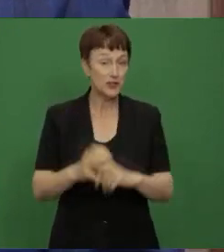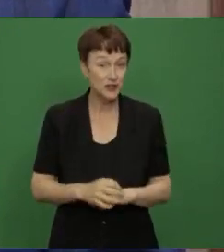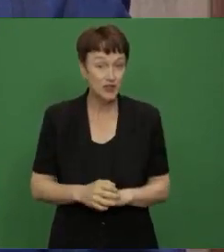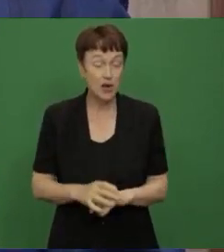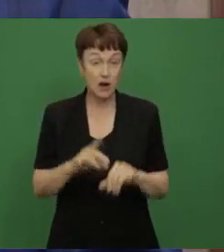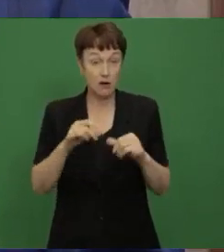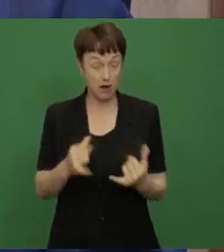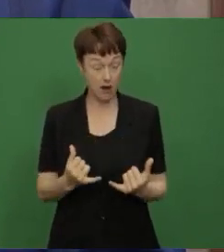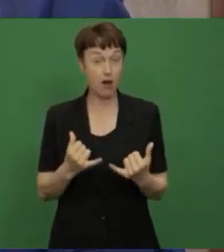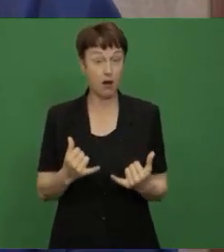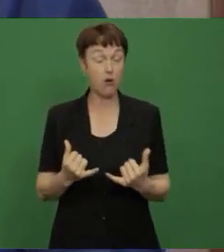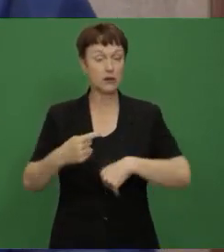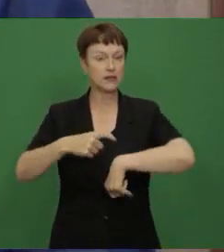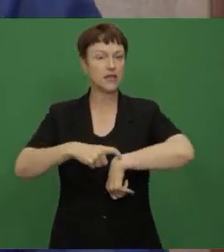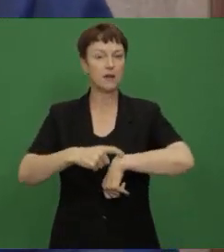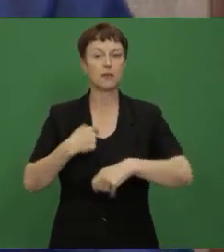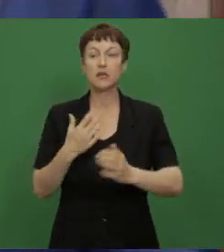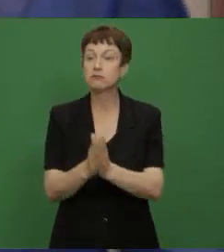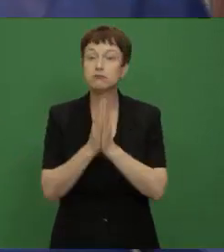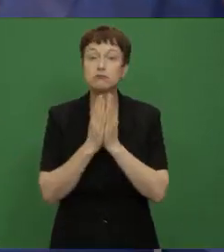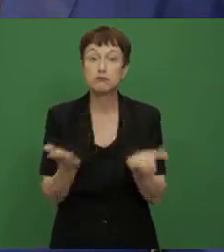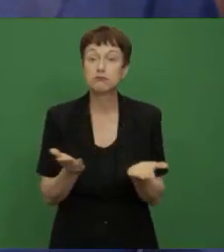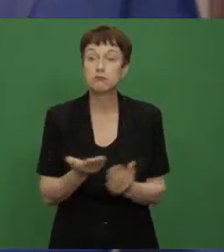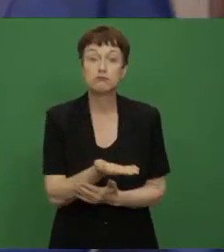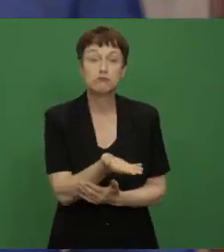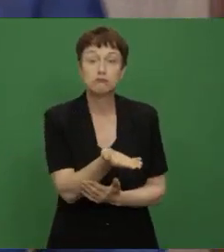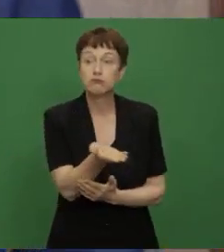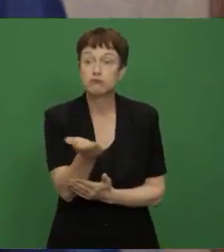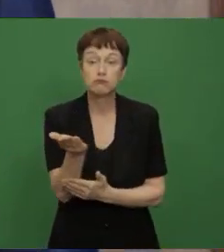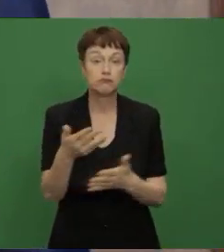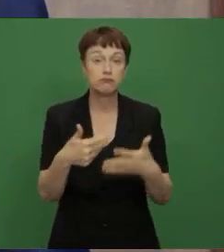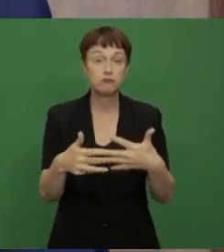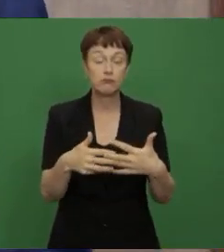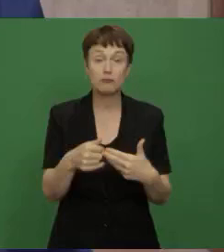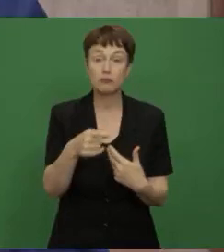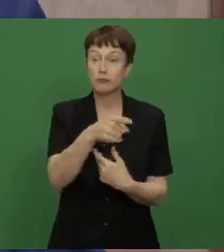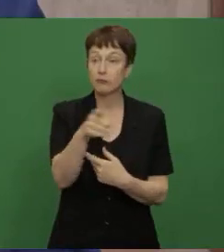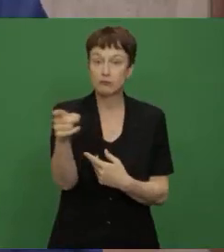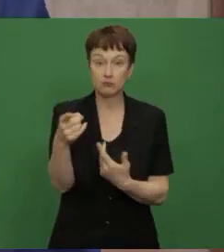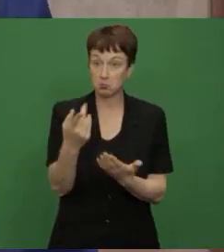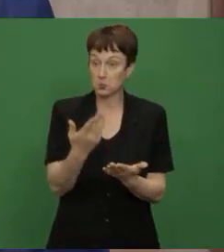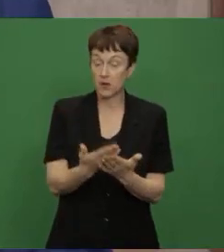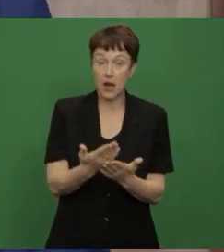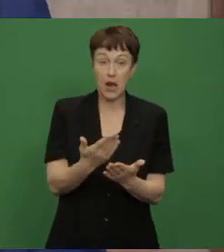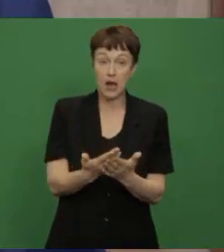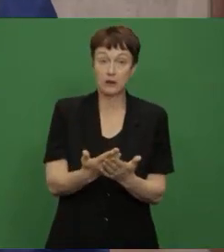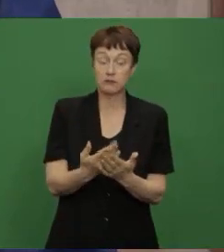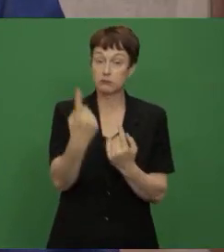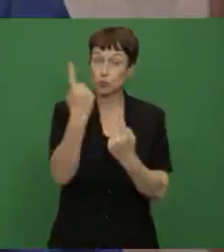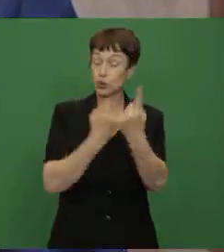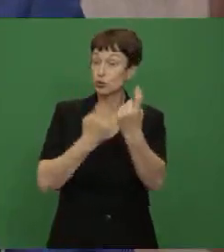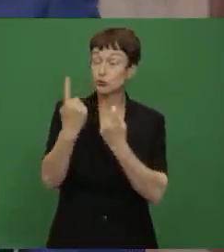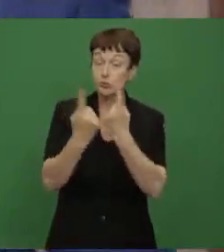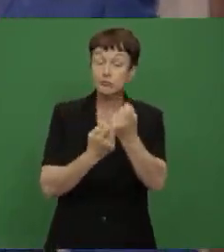as we would like to invite all members of the media to pose questions.